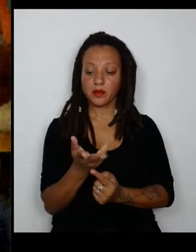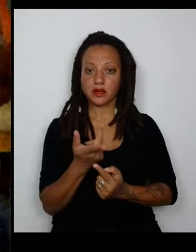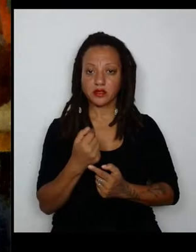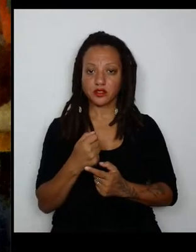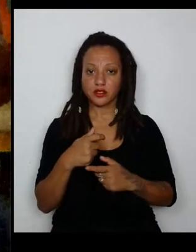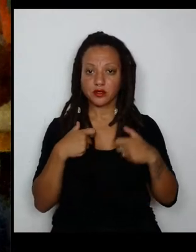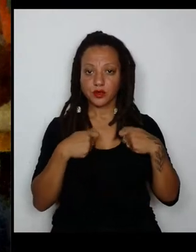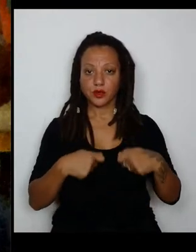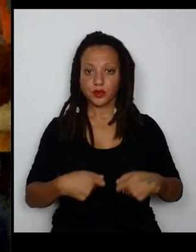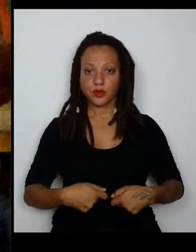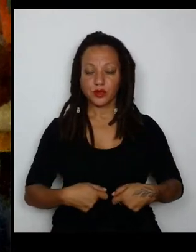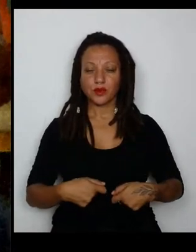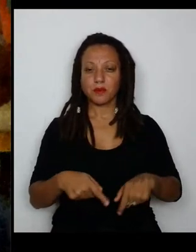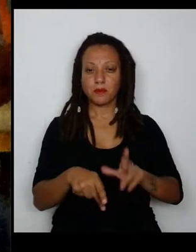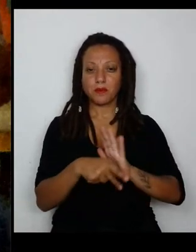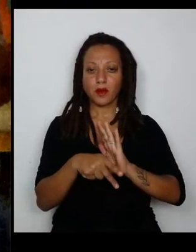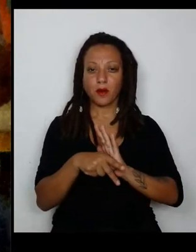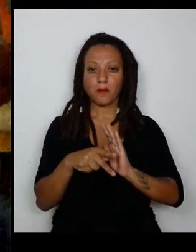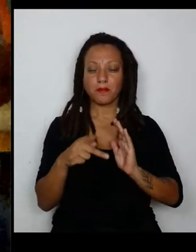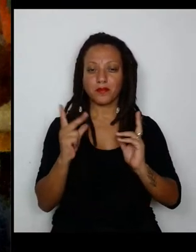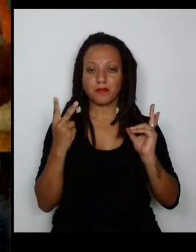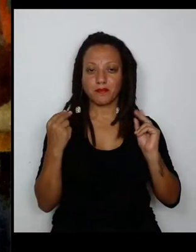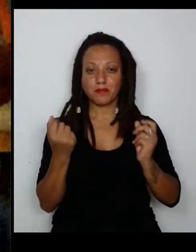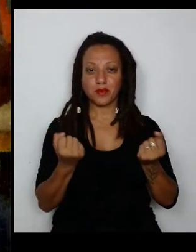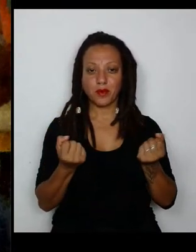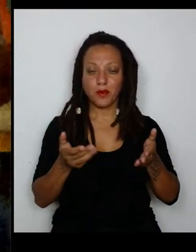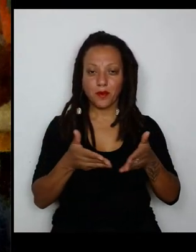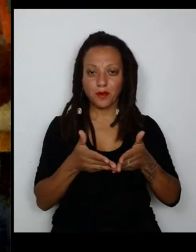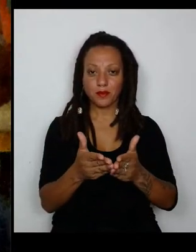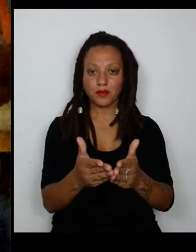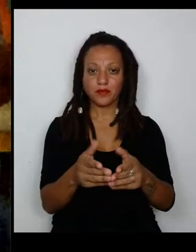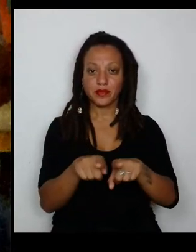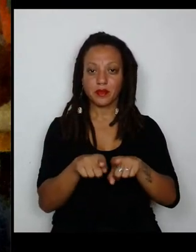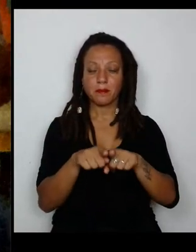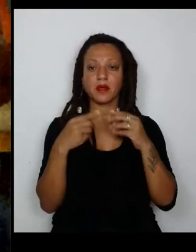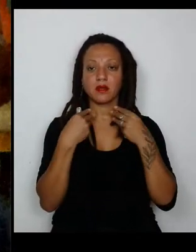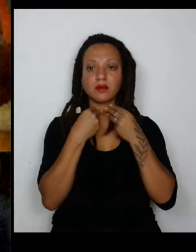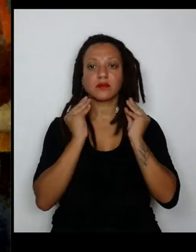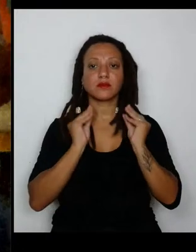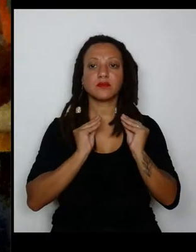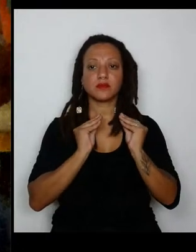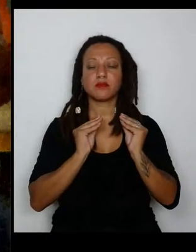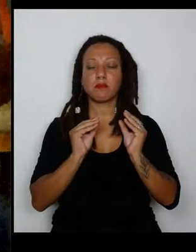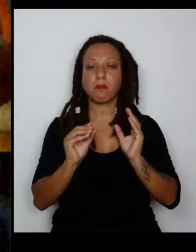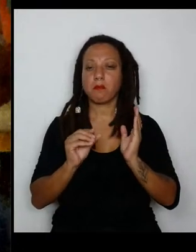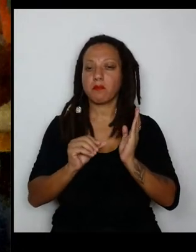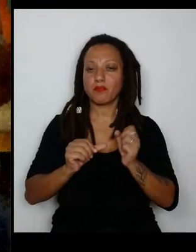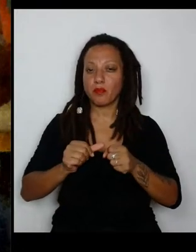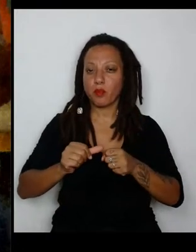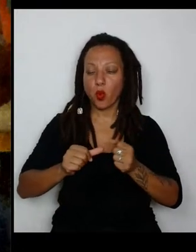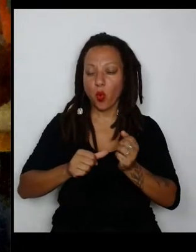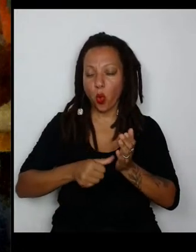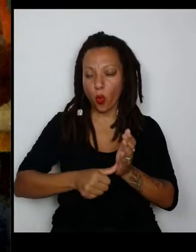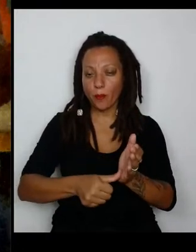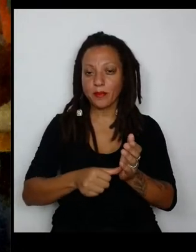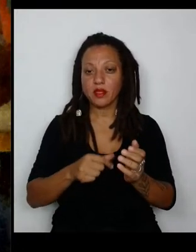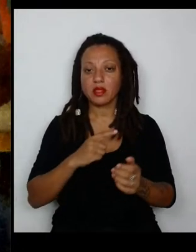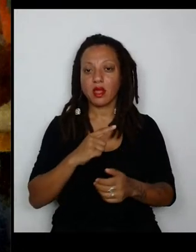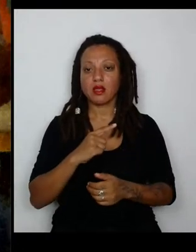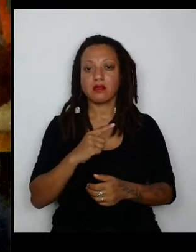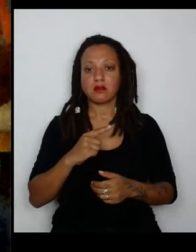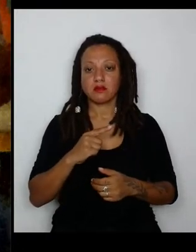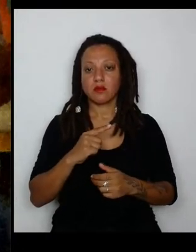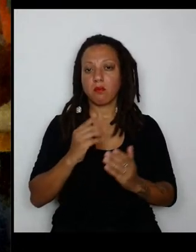conventional bus length and three quarter view notice an implied comparison between the artist's head in the middle the head of christ on the